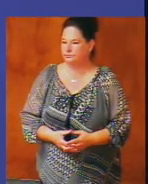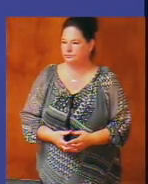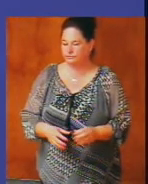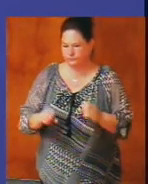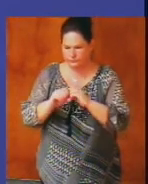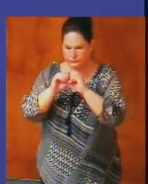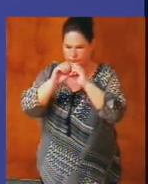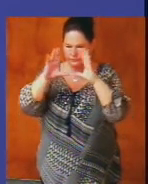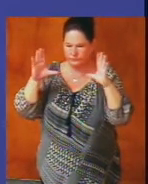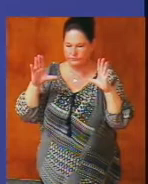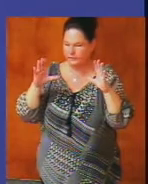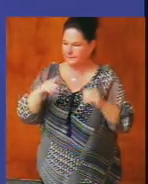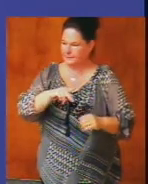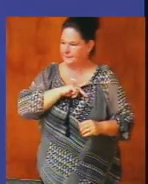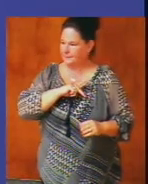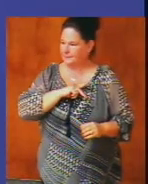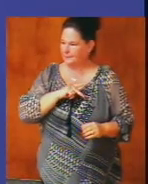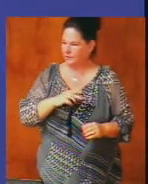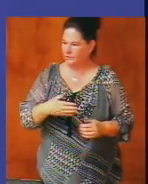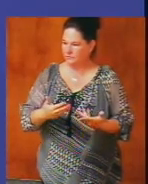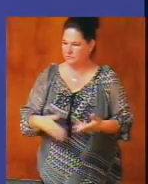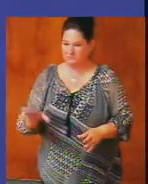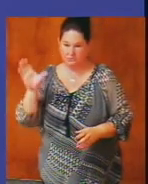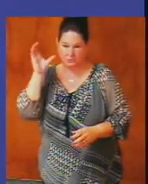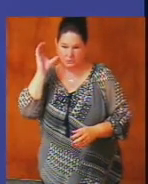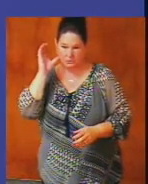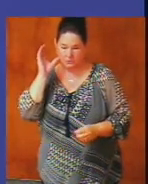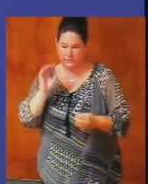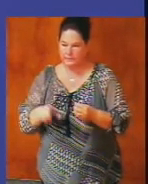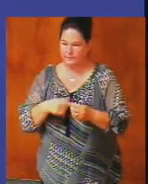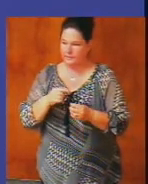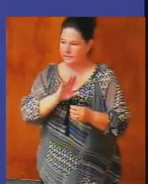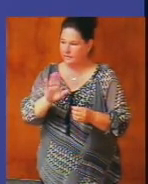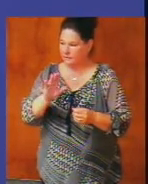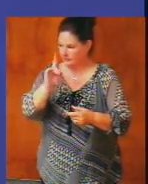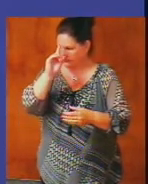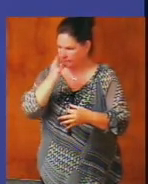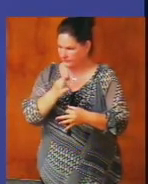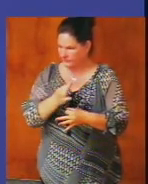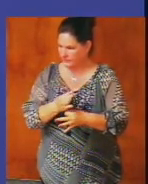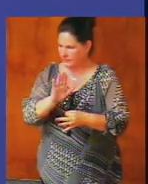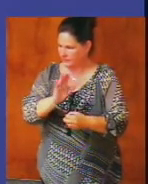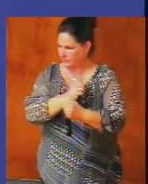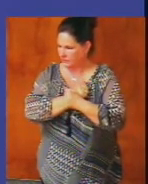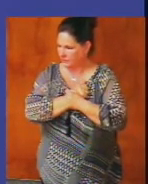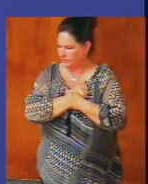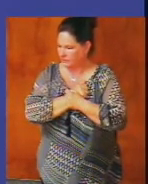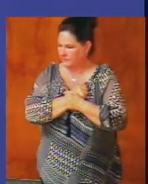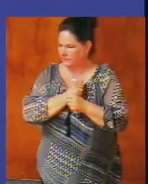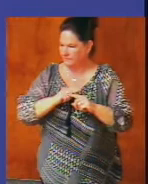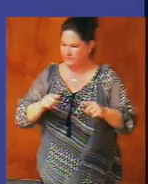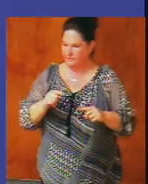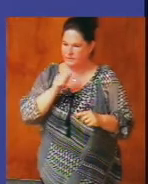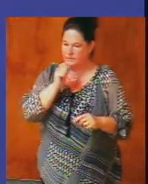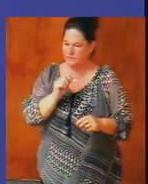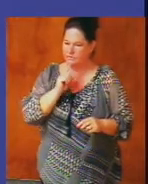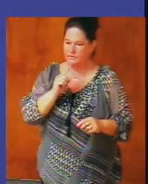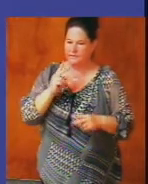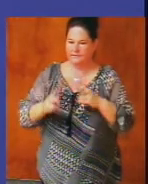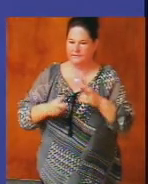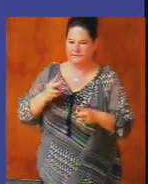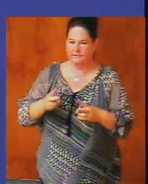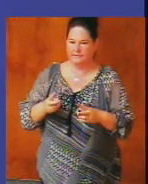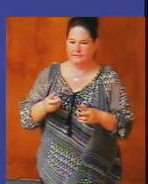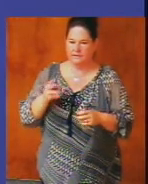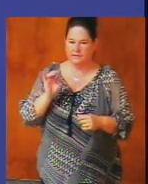Evidently, Paul had heard about the faith and love of the Colossians, but he had not actually